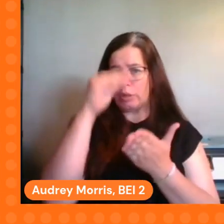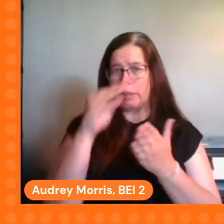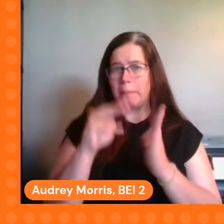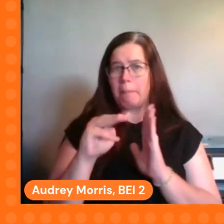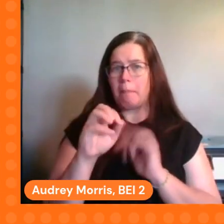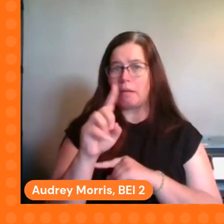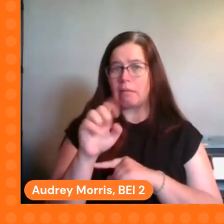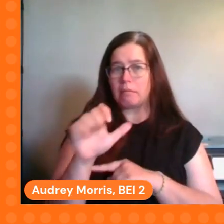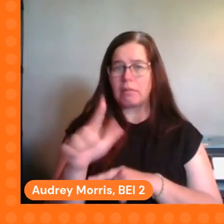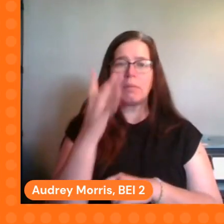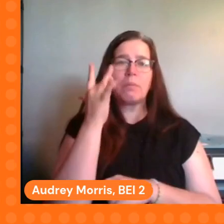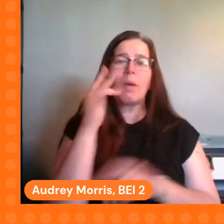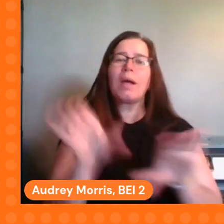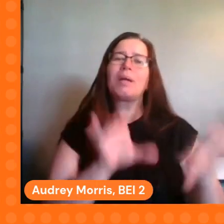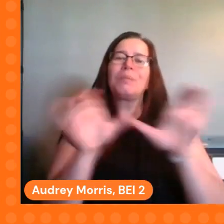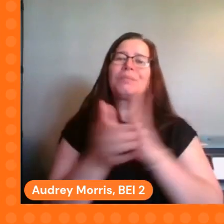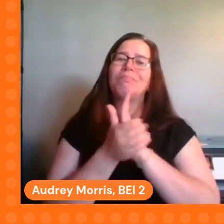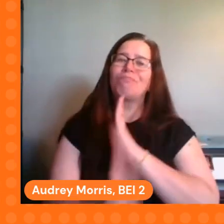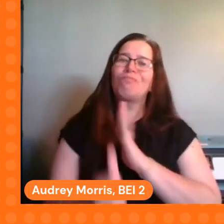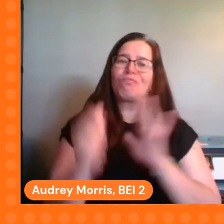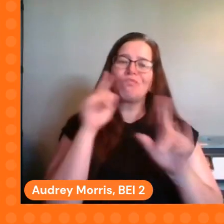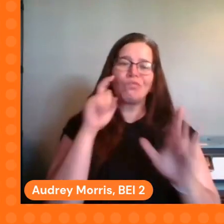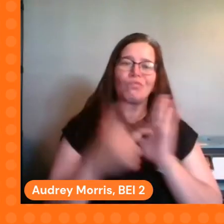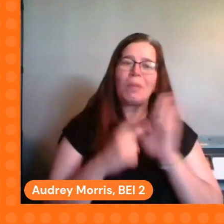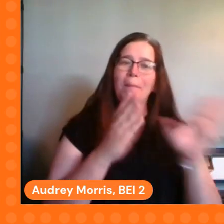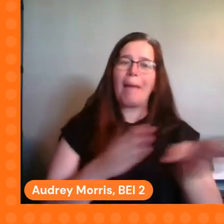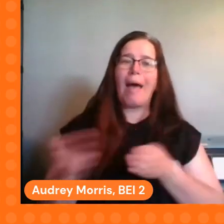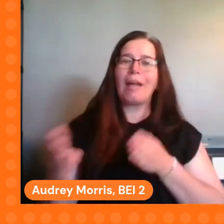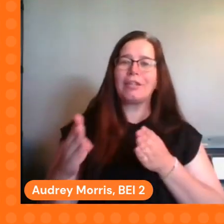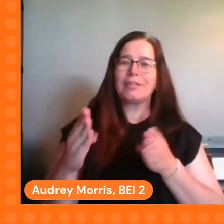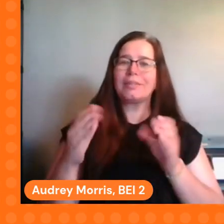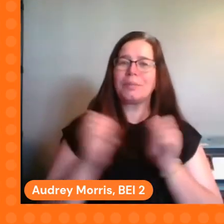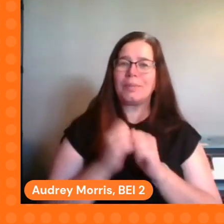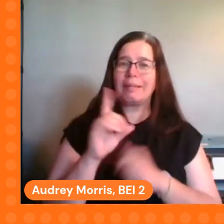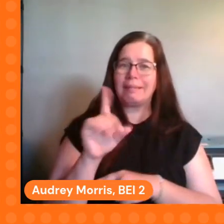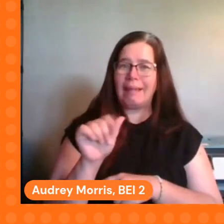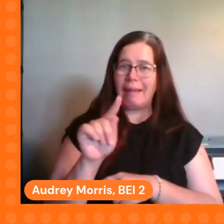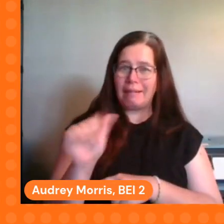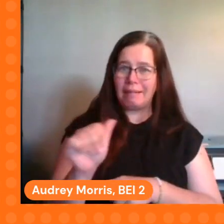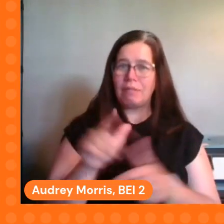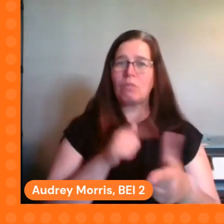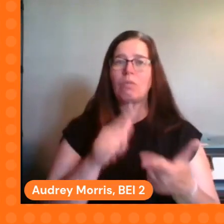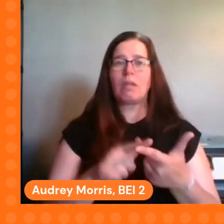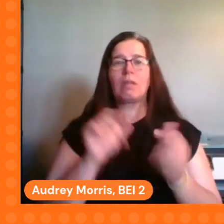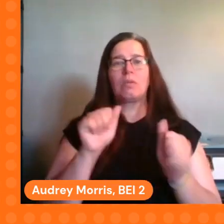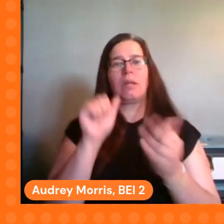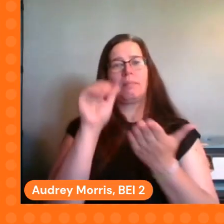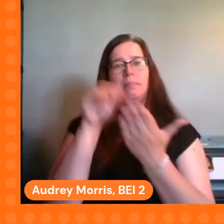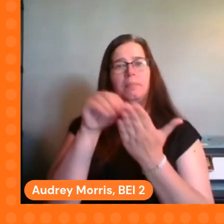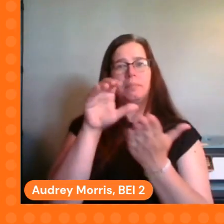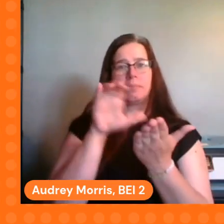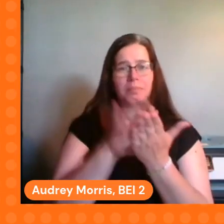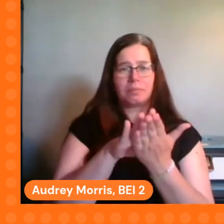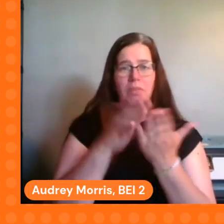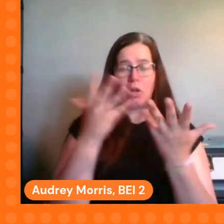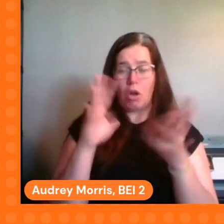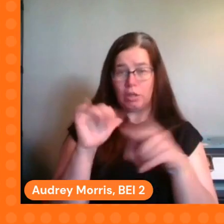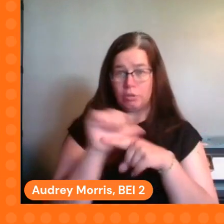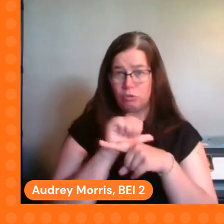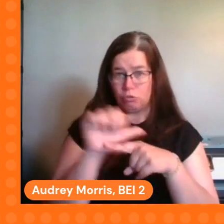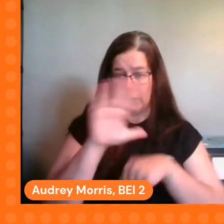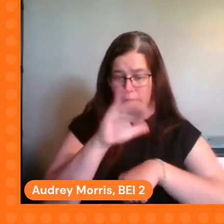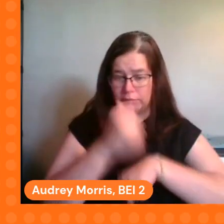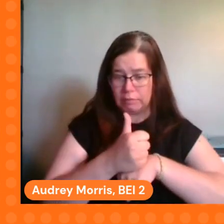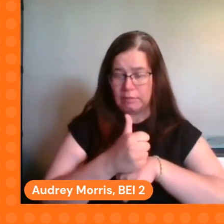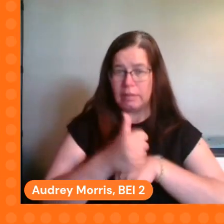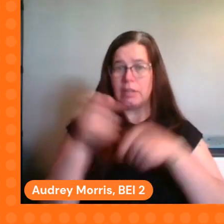good at spotting patterns in large amounts of data. So what you get is something like this, where you can put that model that you've trained in charge